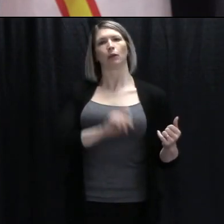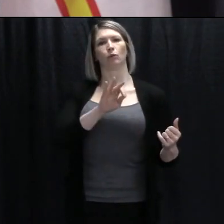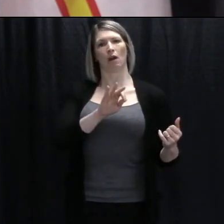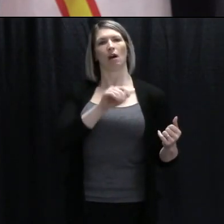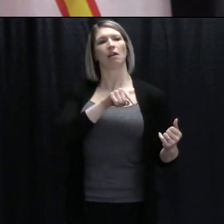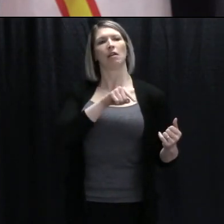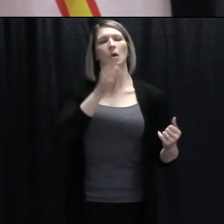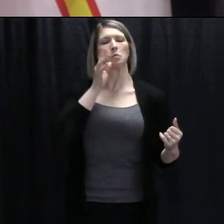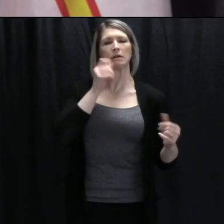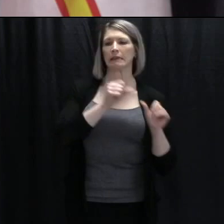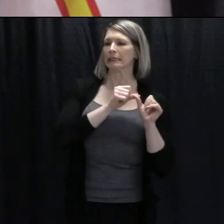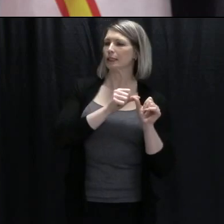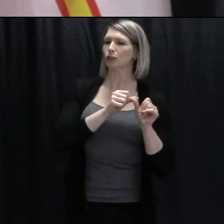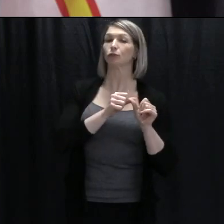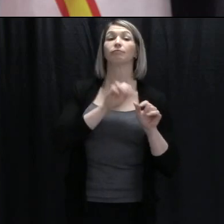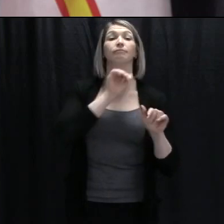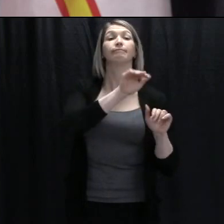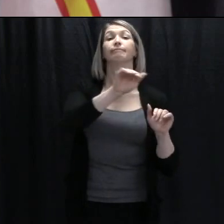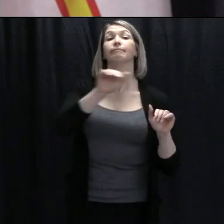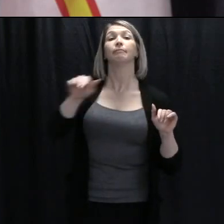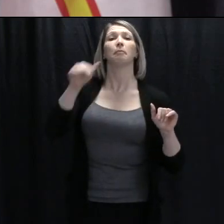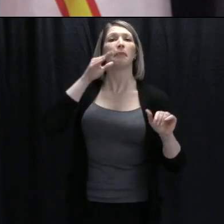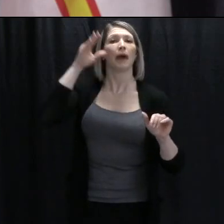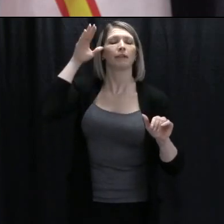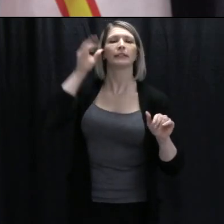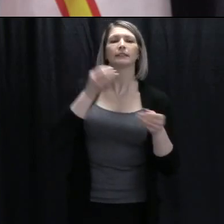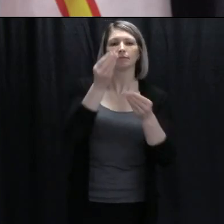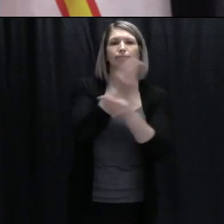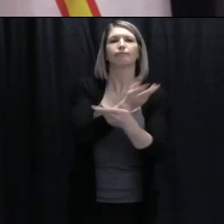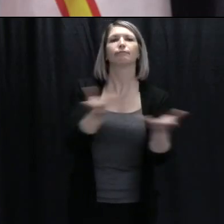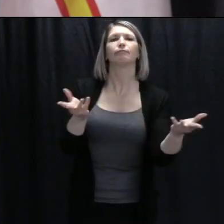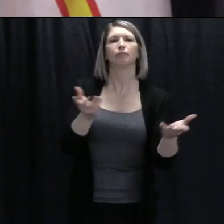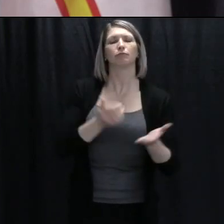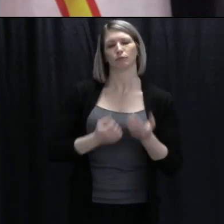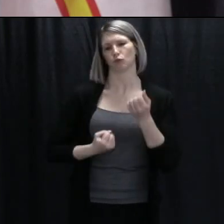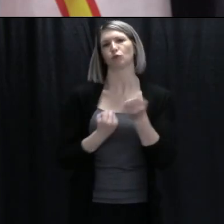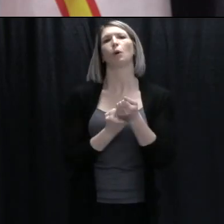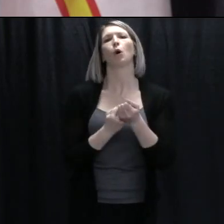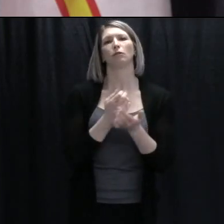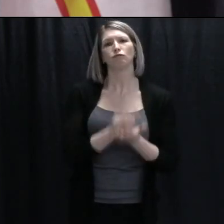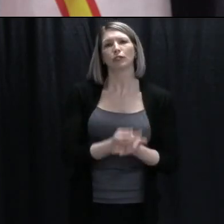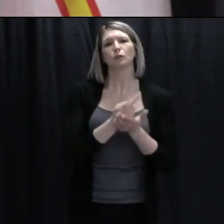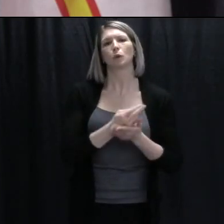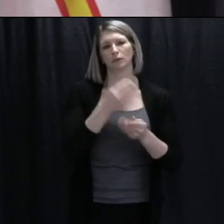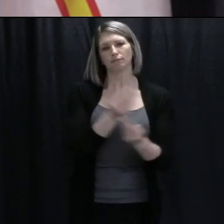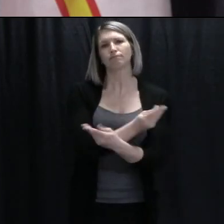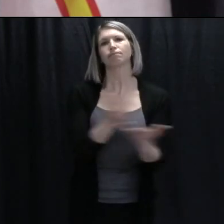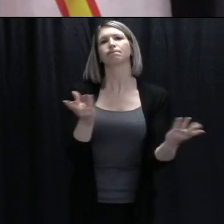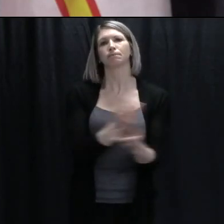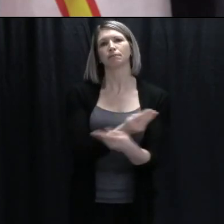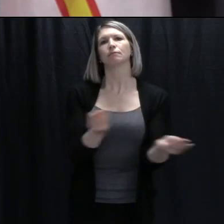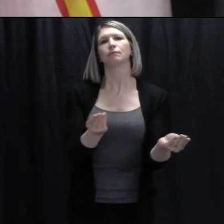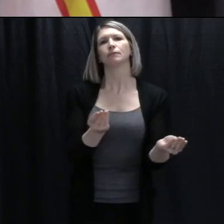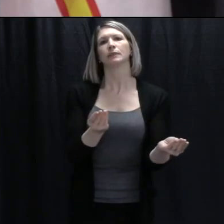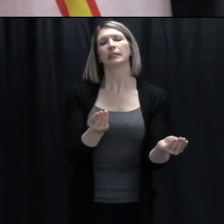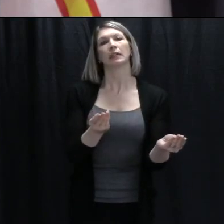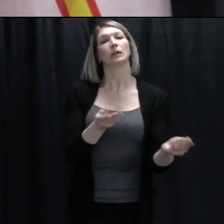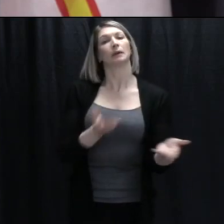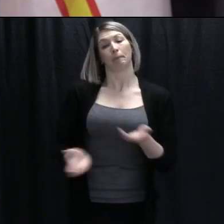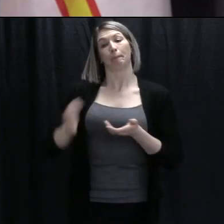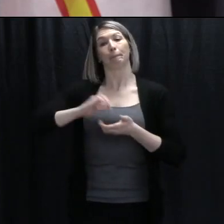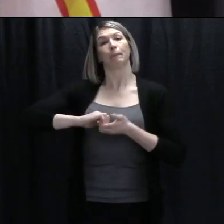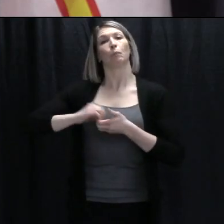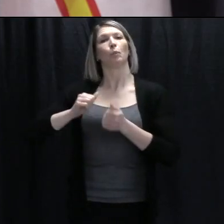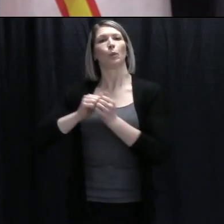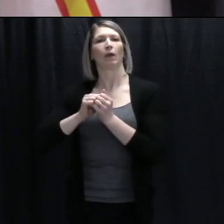throughout and to support their needs at this time. So teachers will be supported also by the district in developing new learning activities